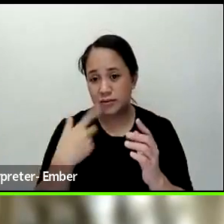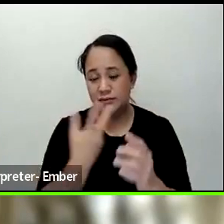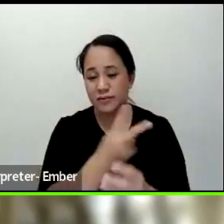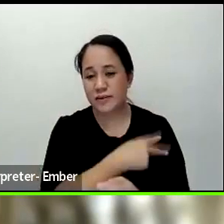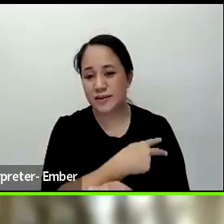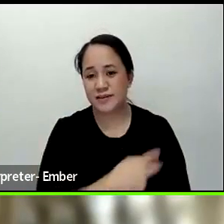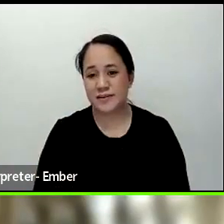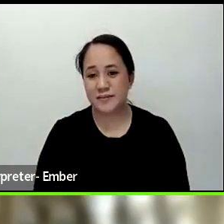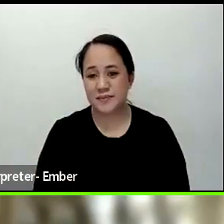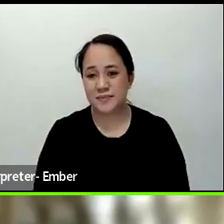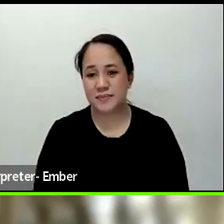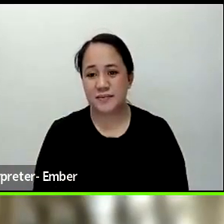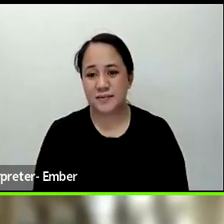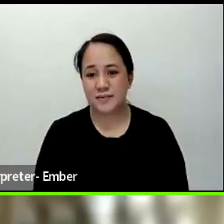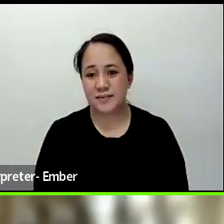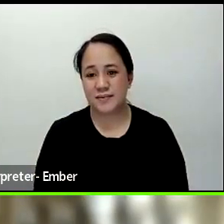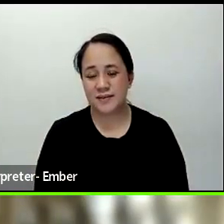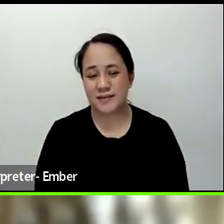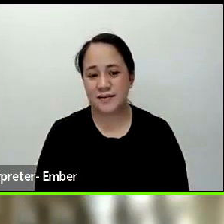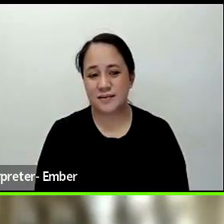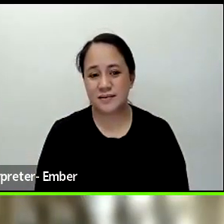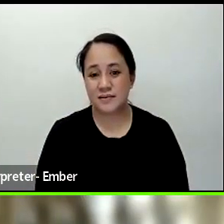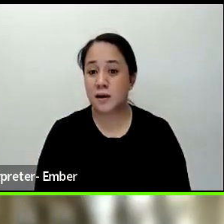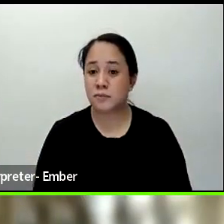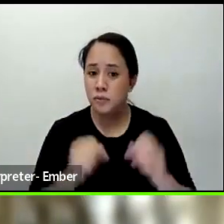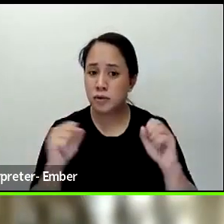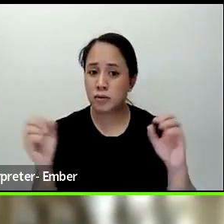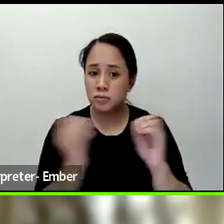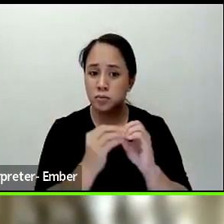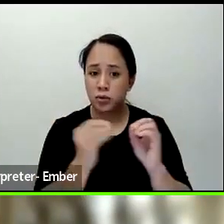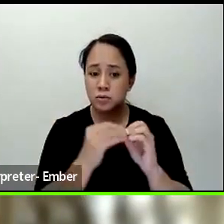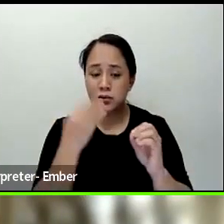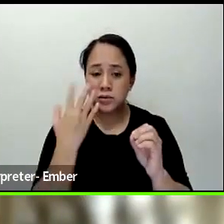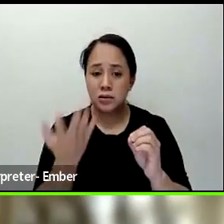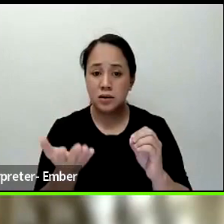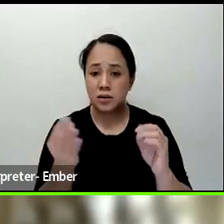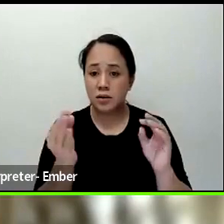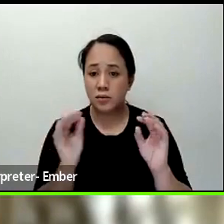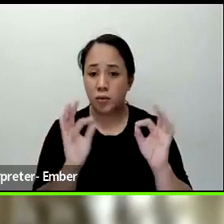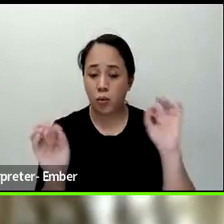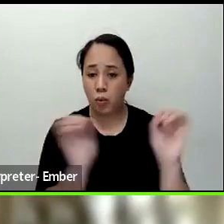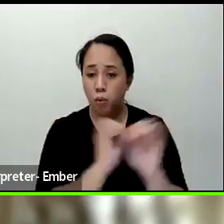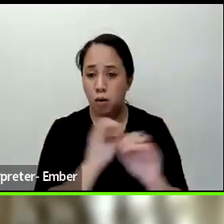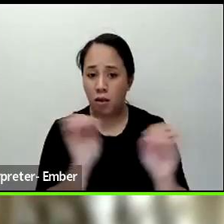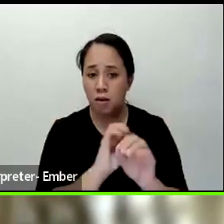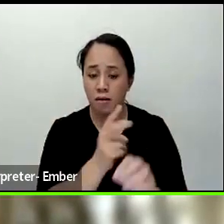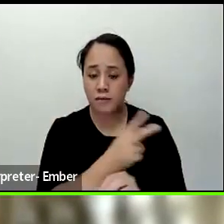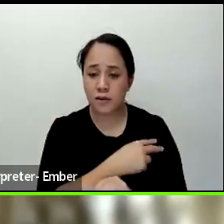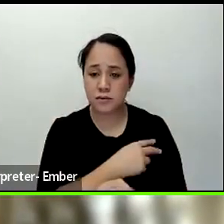We could have more deaths if we don't have vaccine now. No?